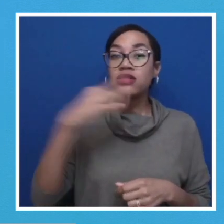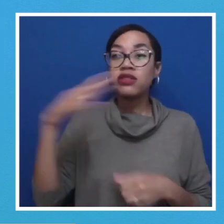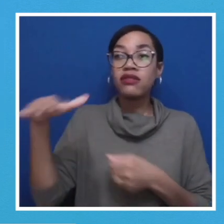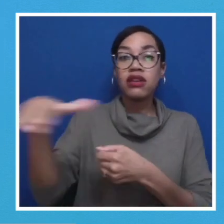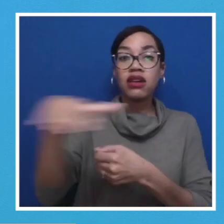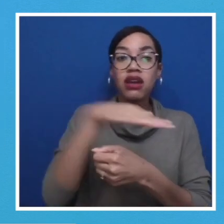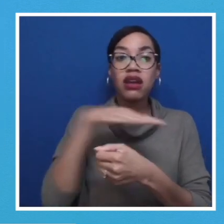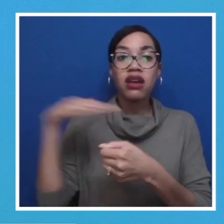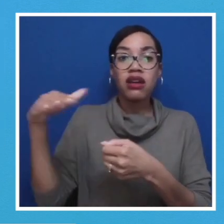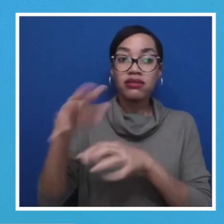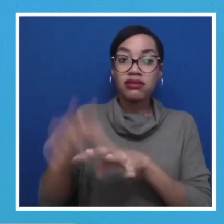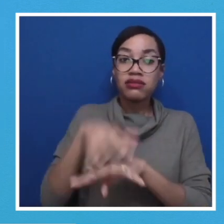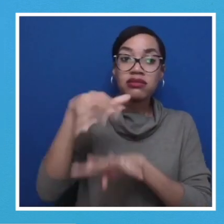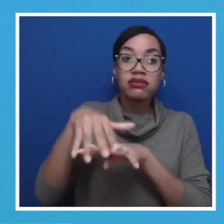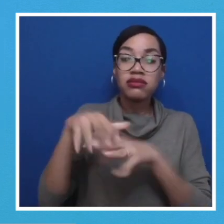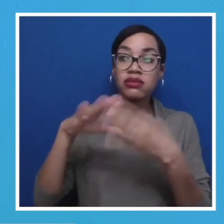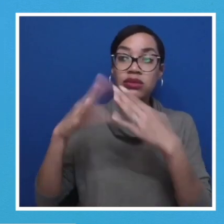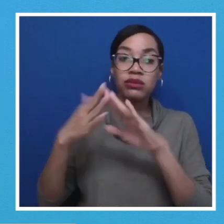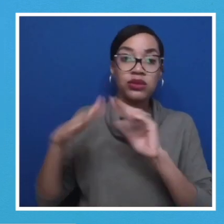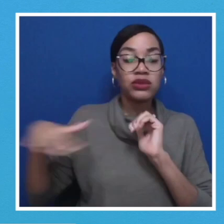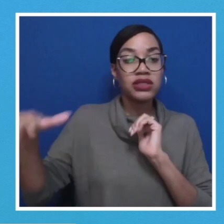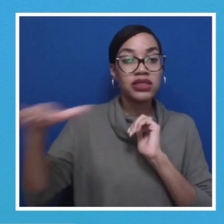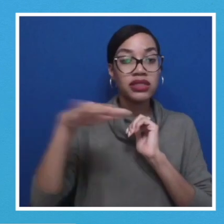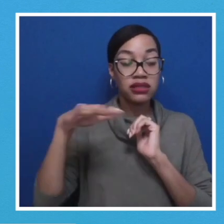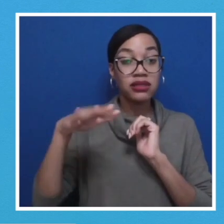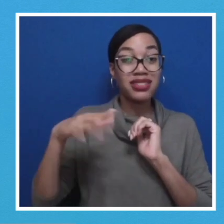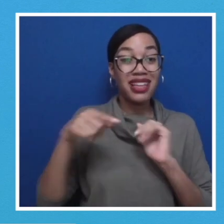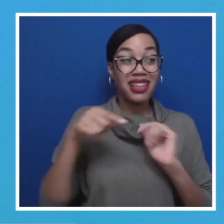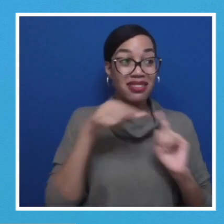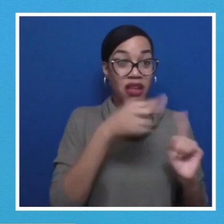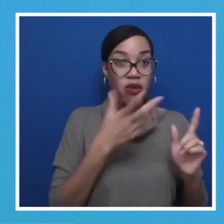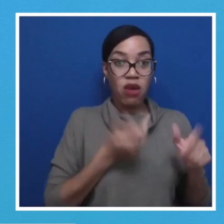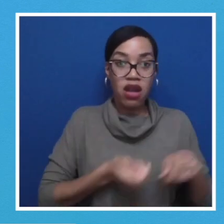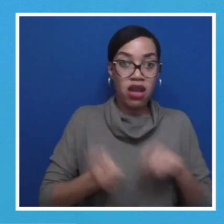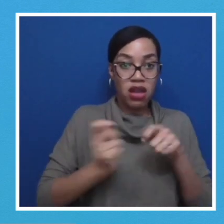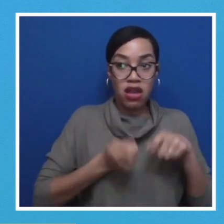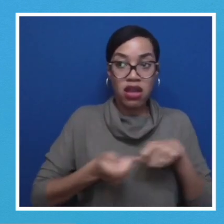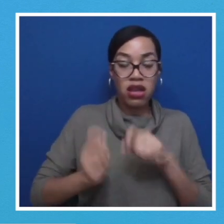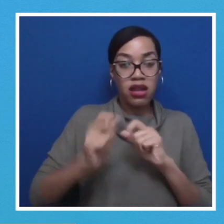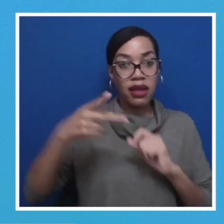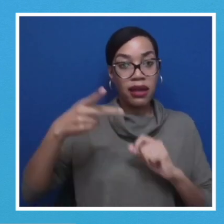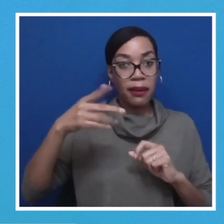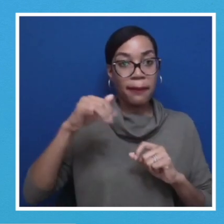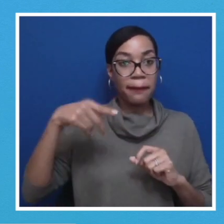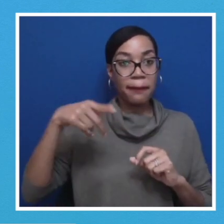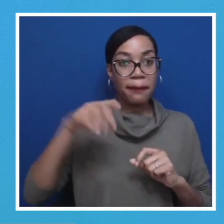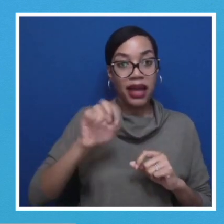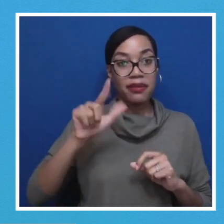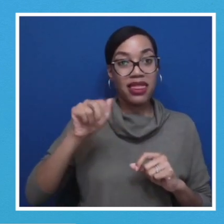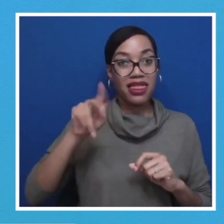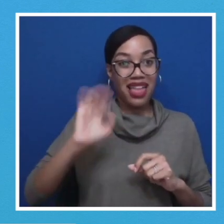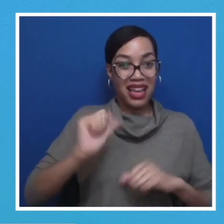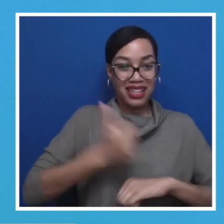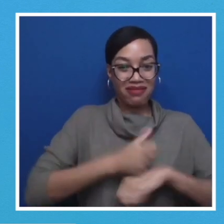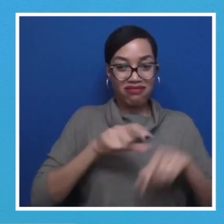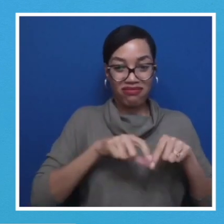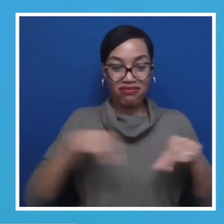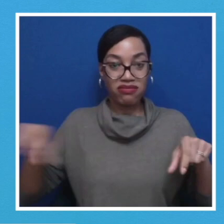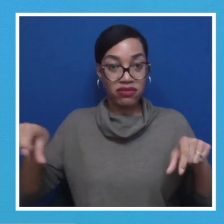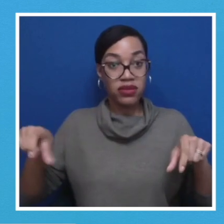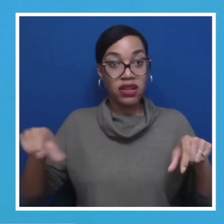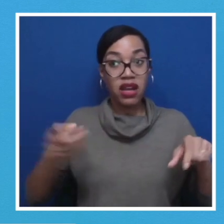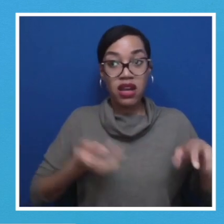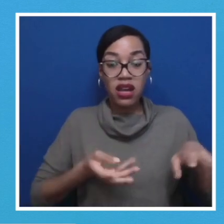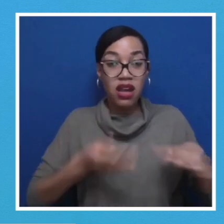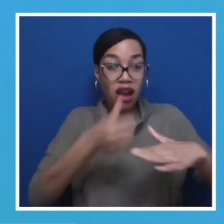Wet'suwet'en, and imminently about to be dug under the Wet'suwet'en River, otherwise known as the Maurice River, which is like their